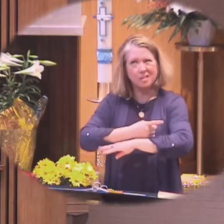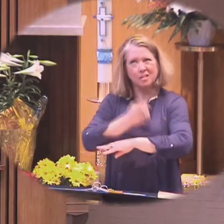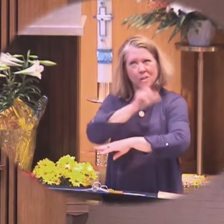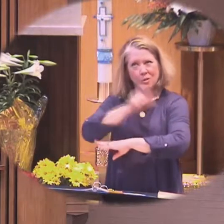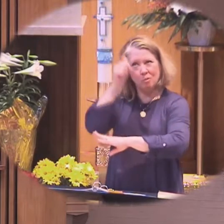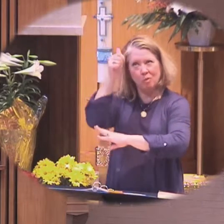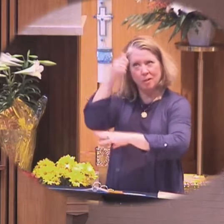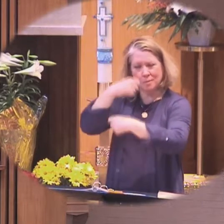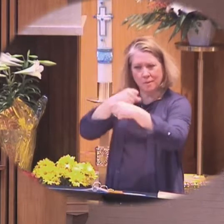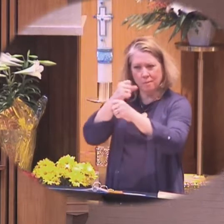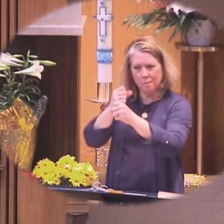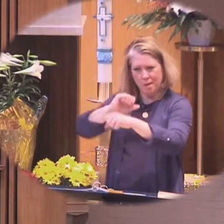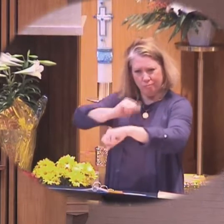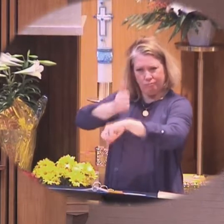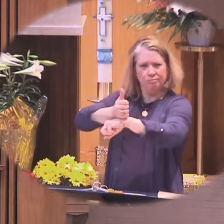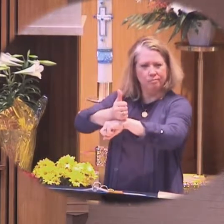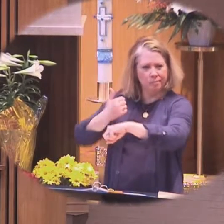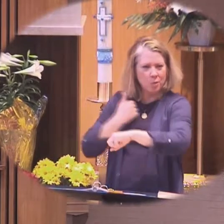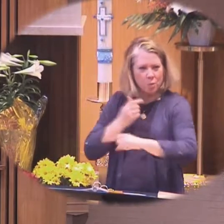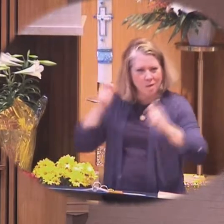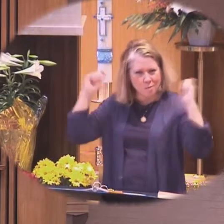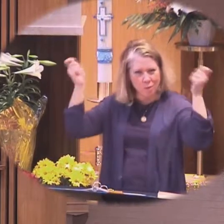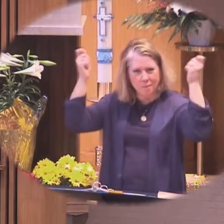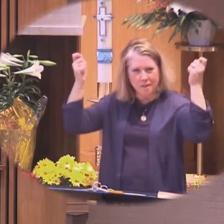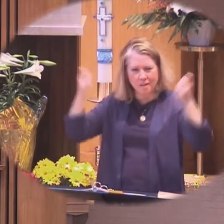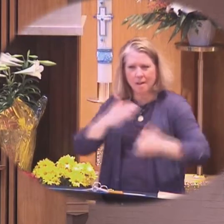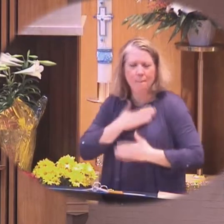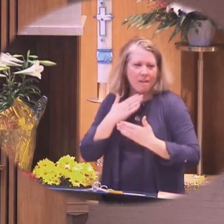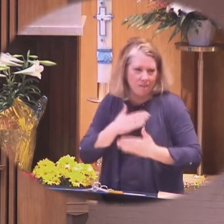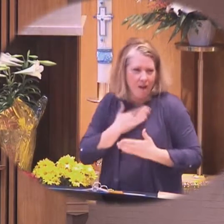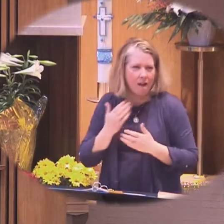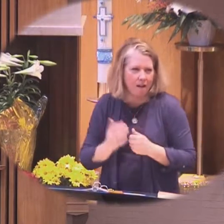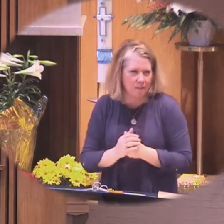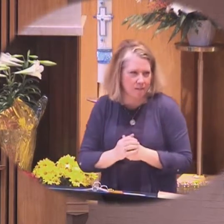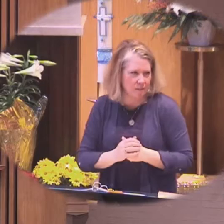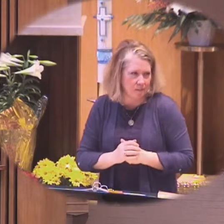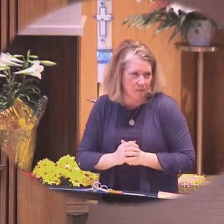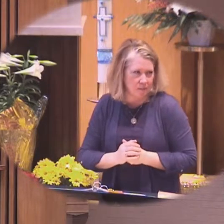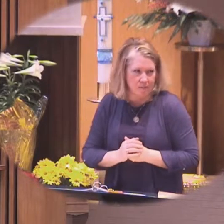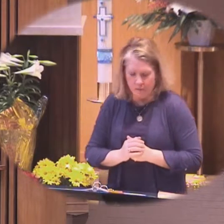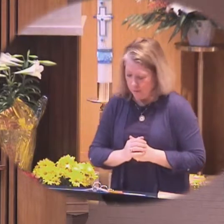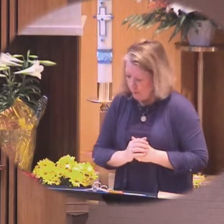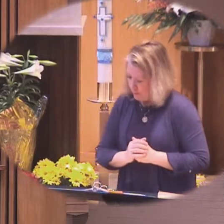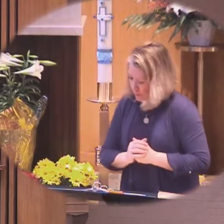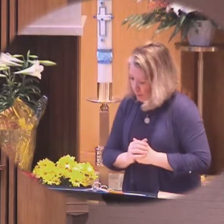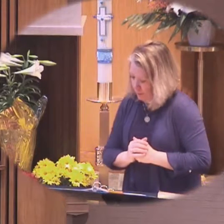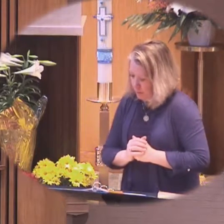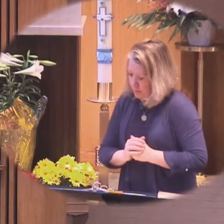is the day the Lord has made. Let us rejoice and be